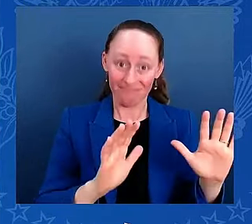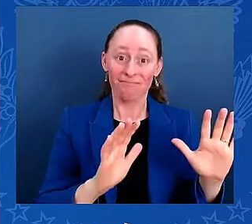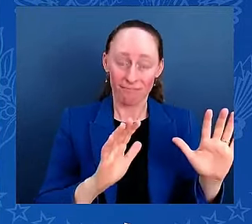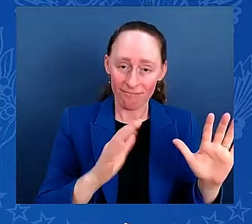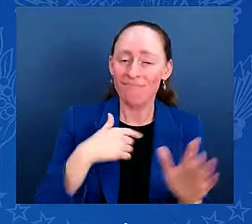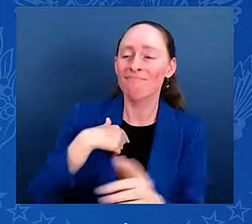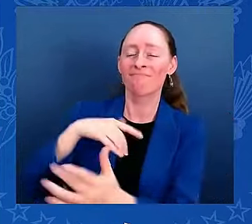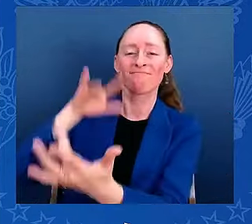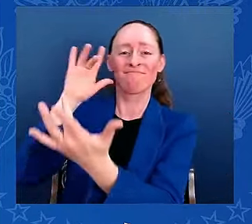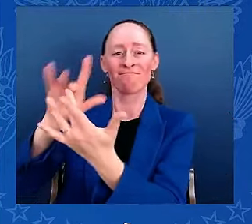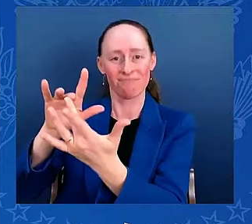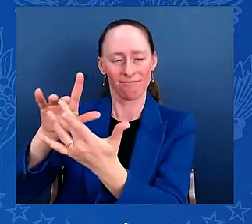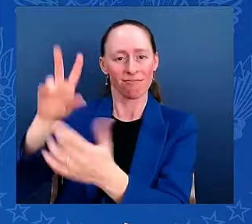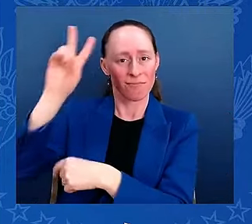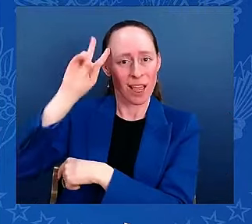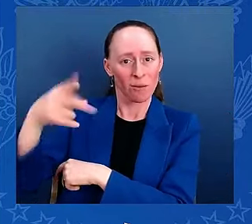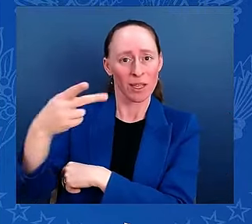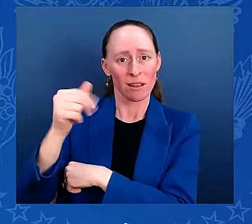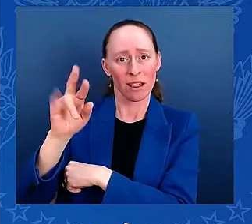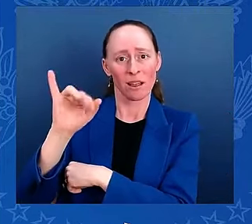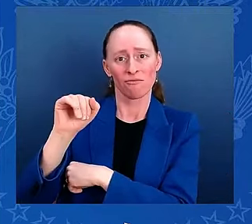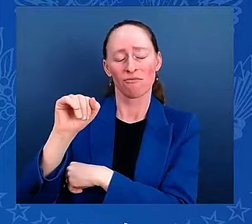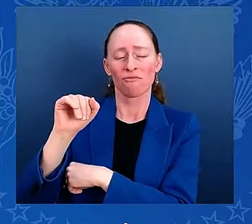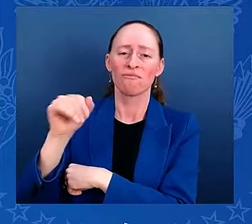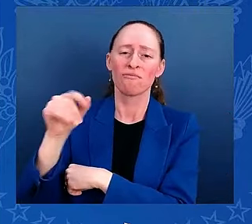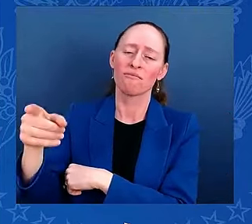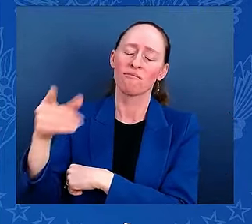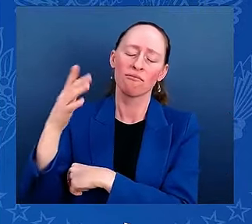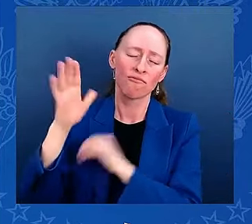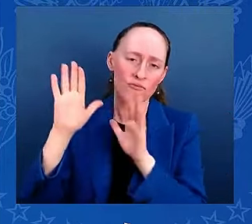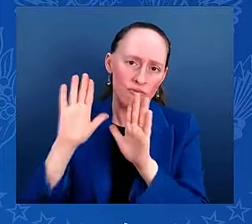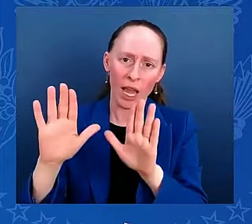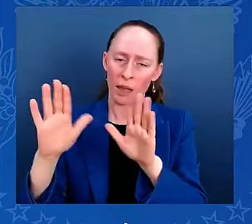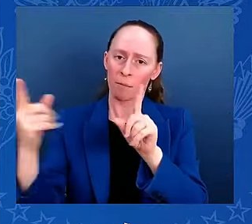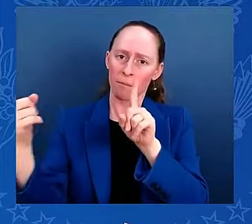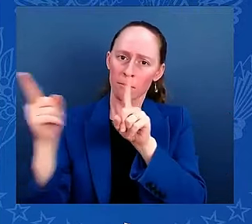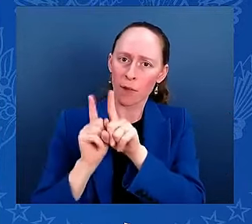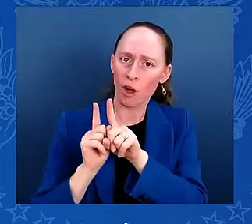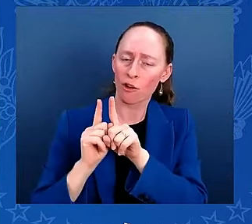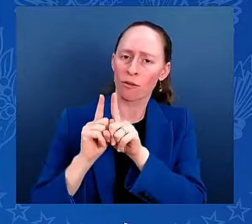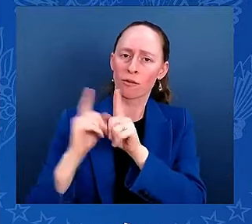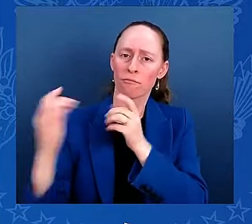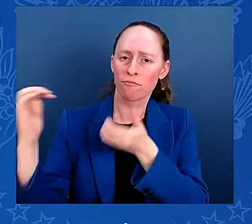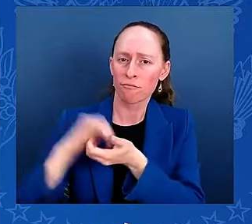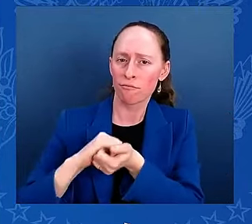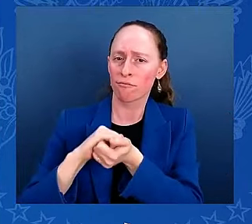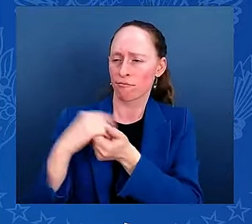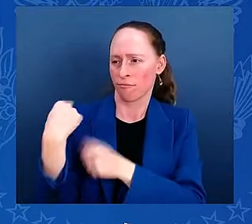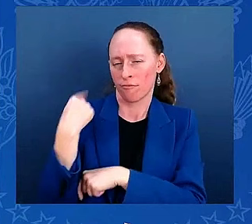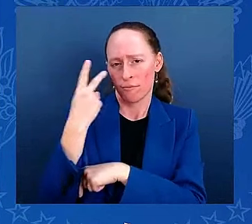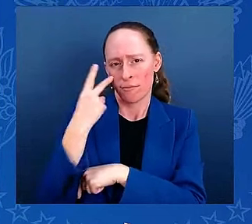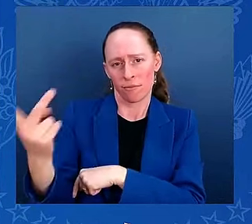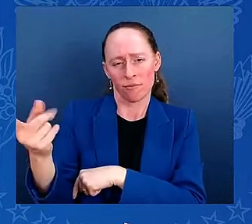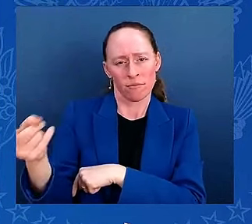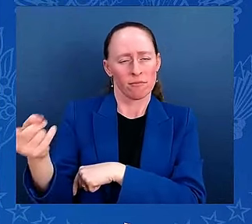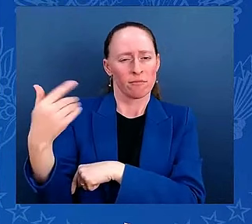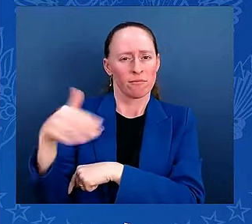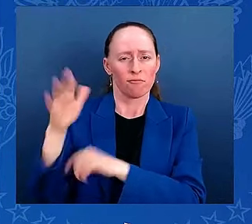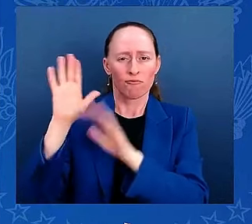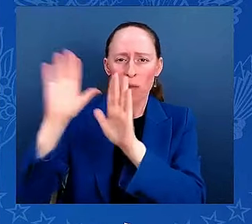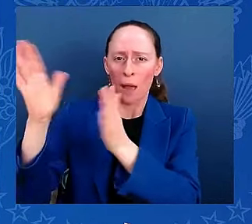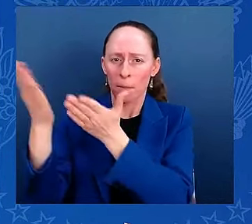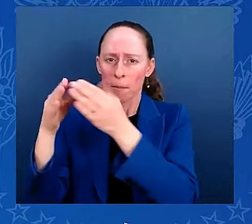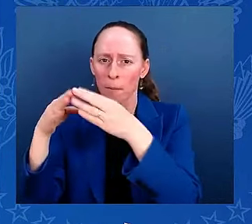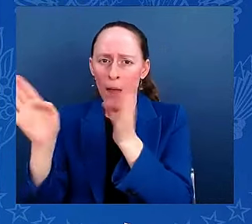inspiring campaign, and everyone got to see something that I learned early on to respect so much, her character. She